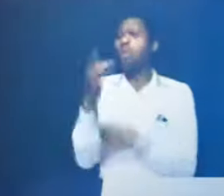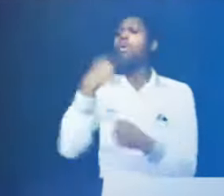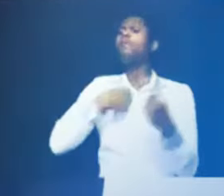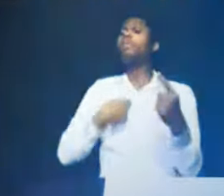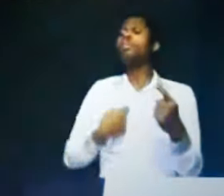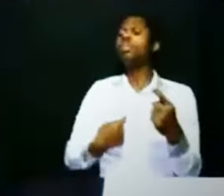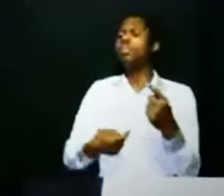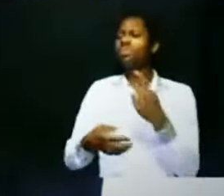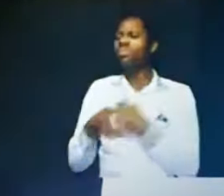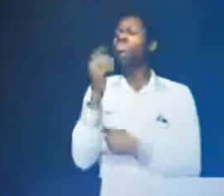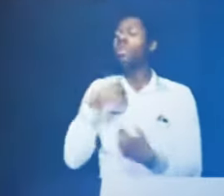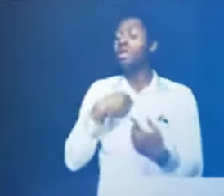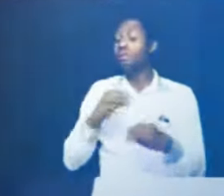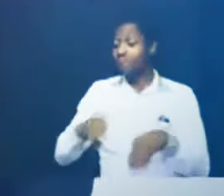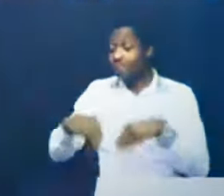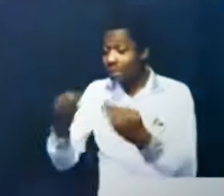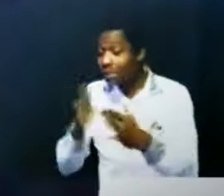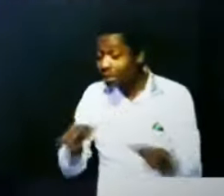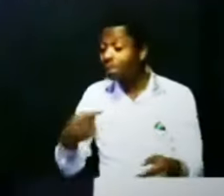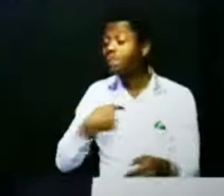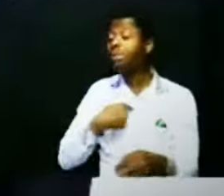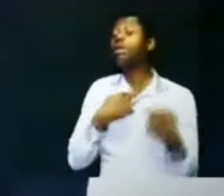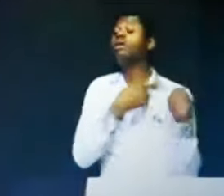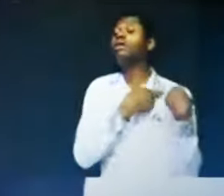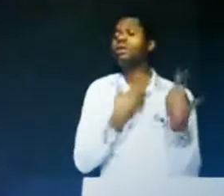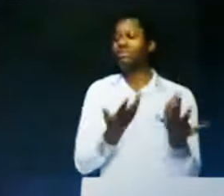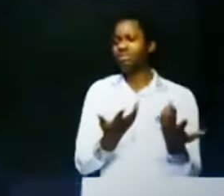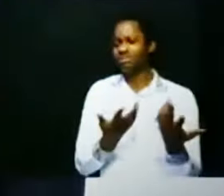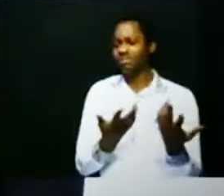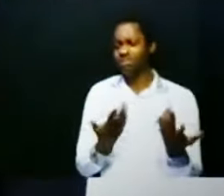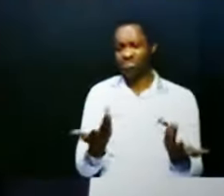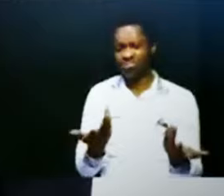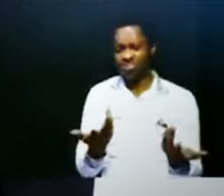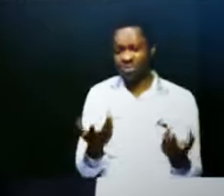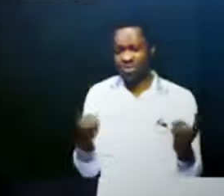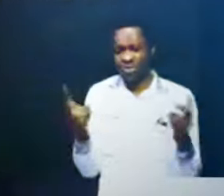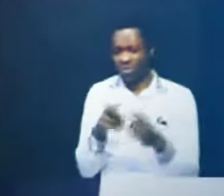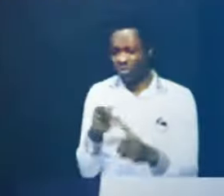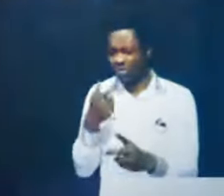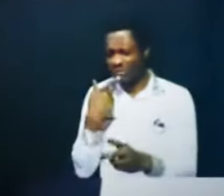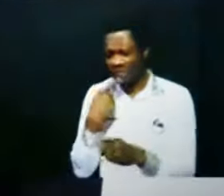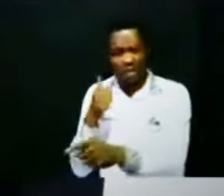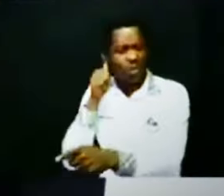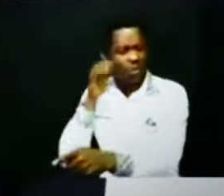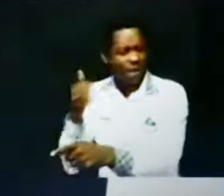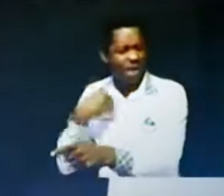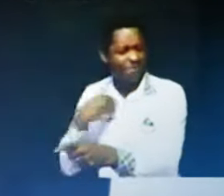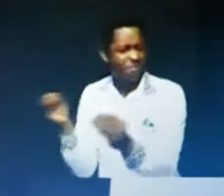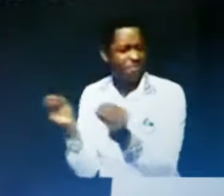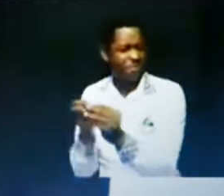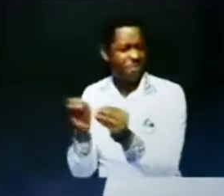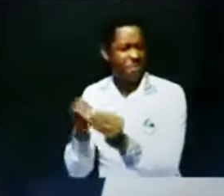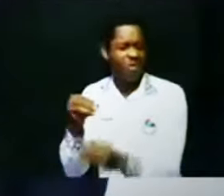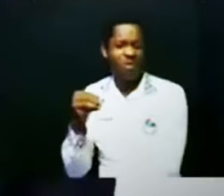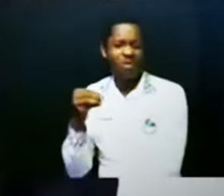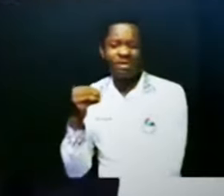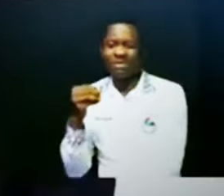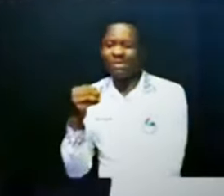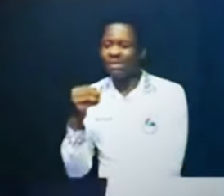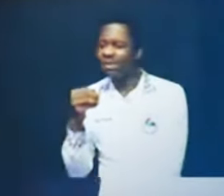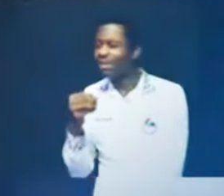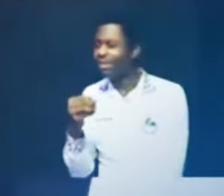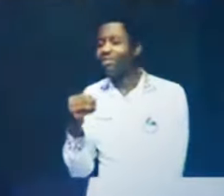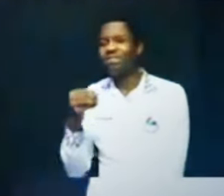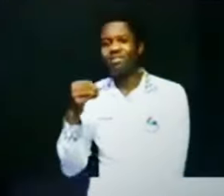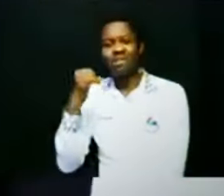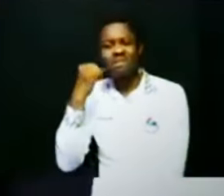that this one is sheer envy. A